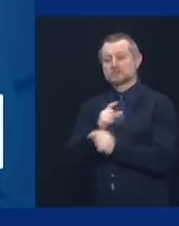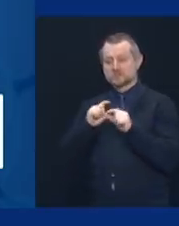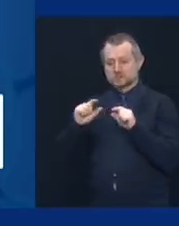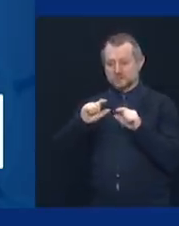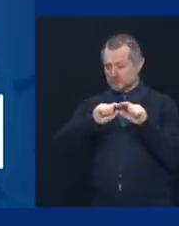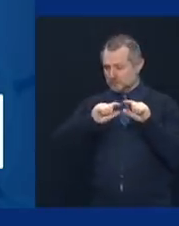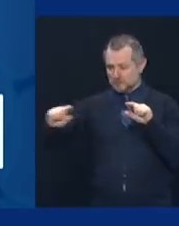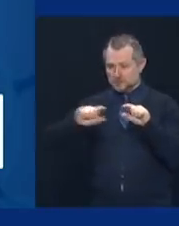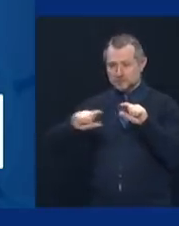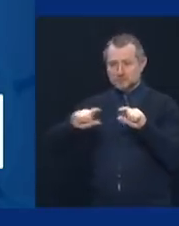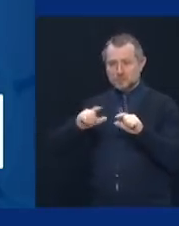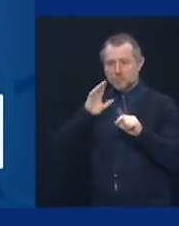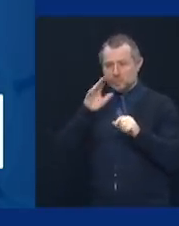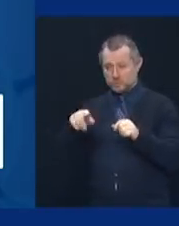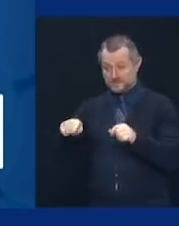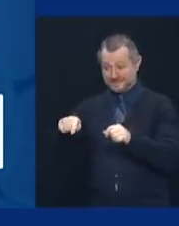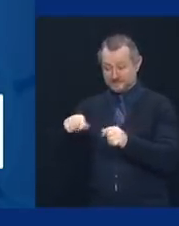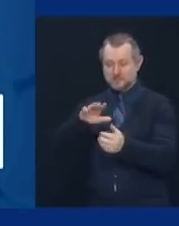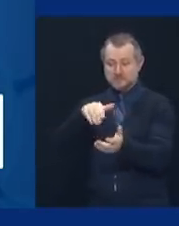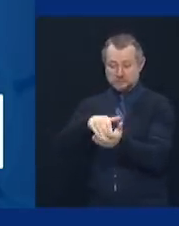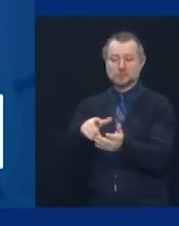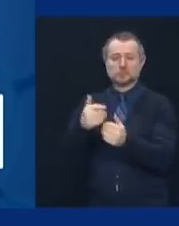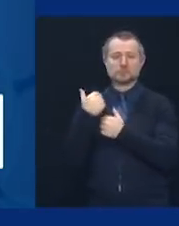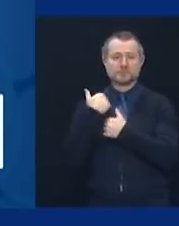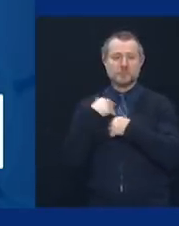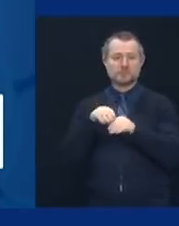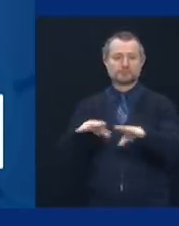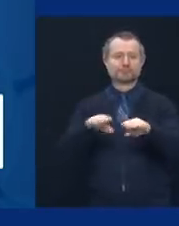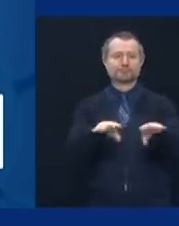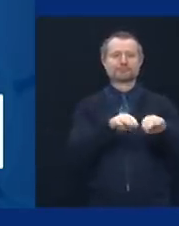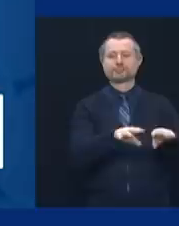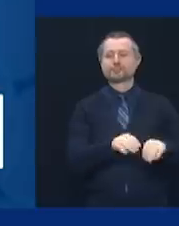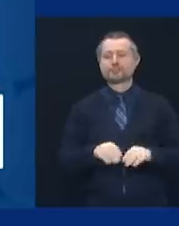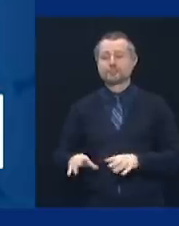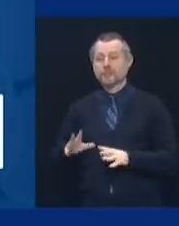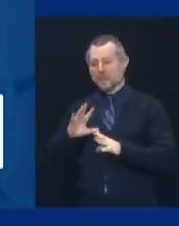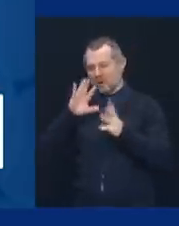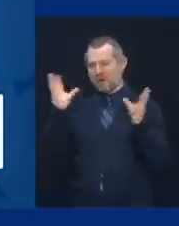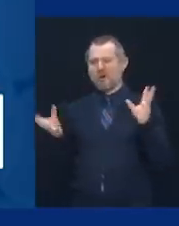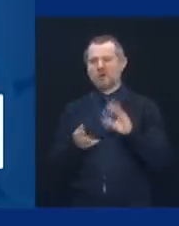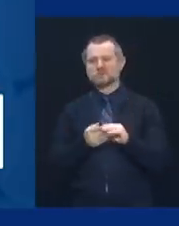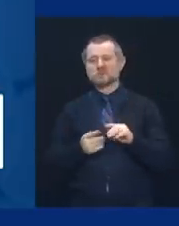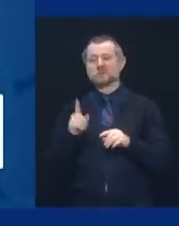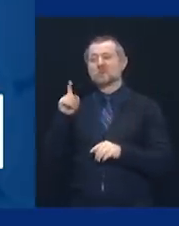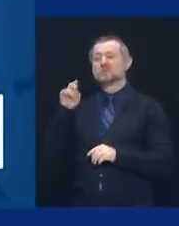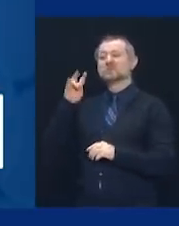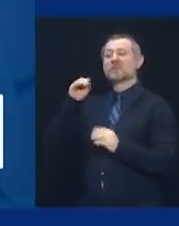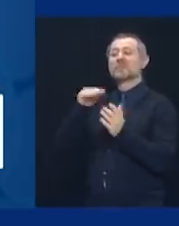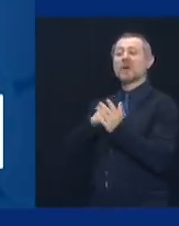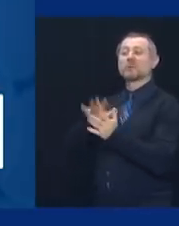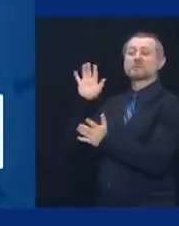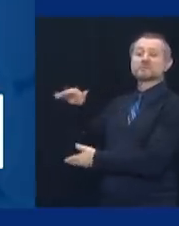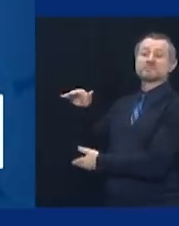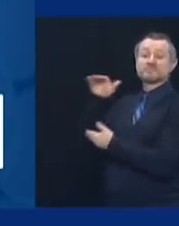distribute in that region. This combines the 170,000 from Pfizer and the